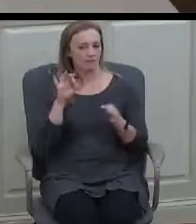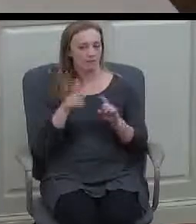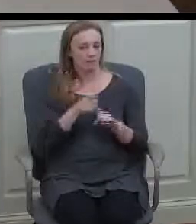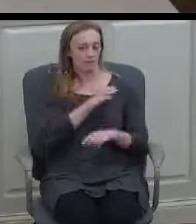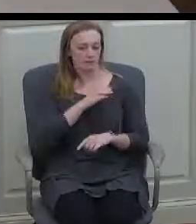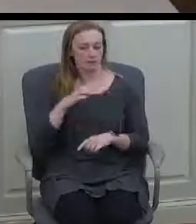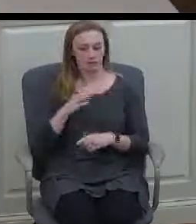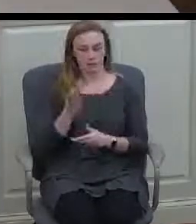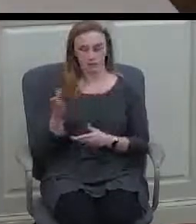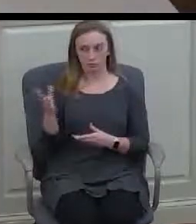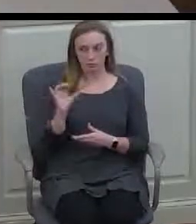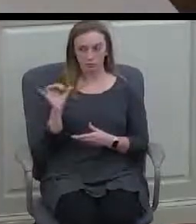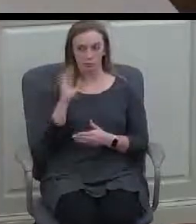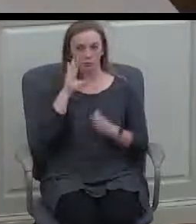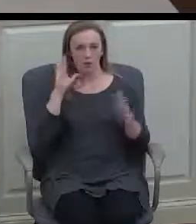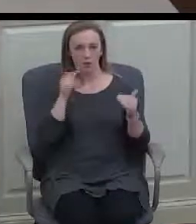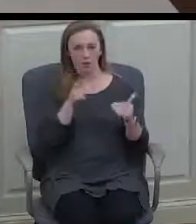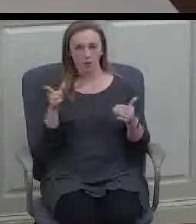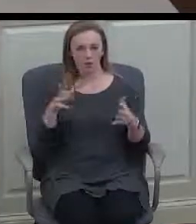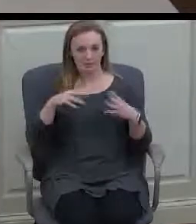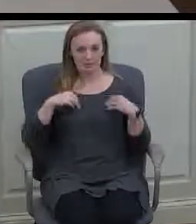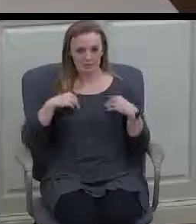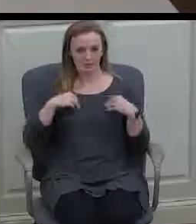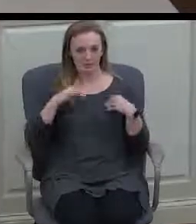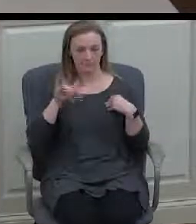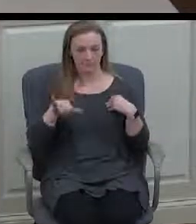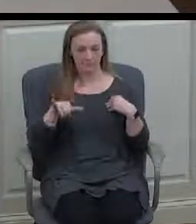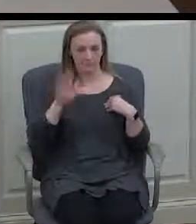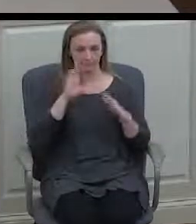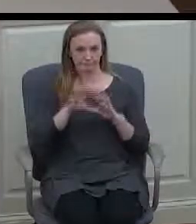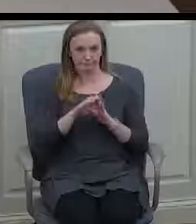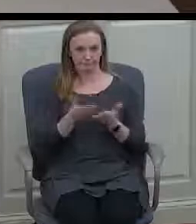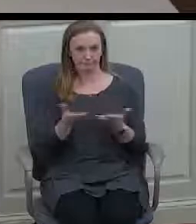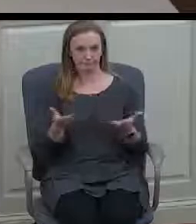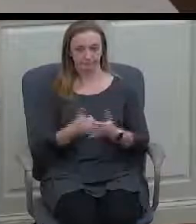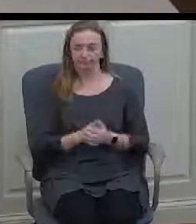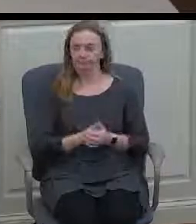so hopefully it's an acceptable product for folks.